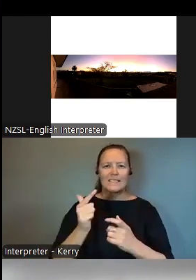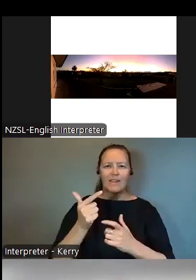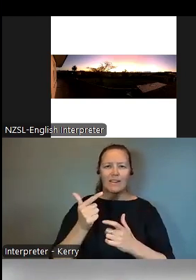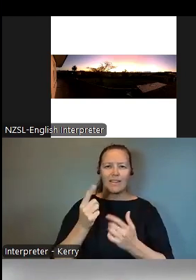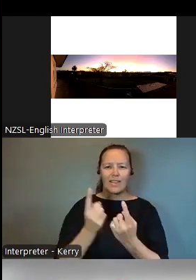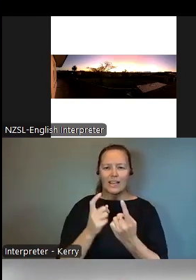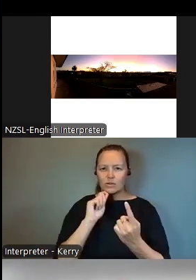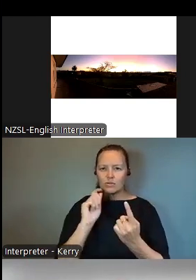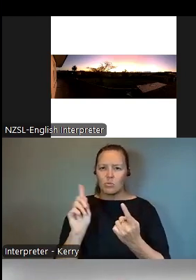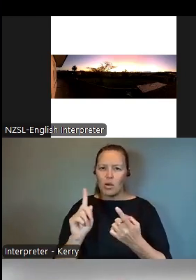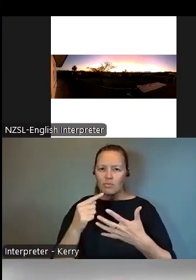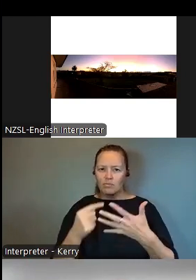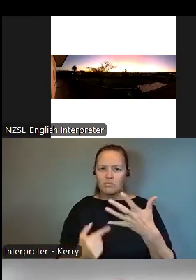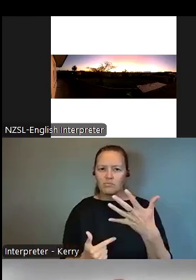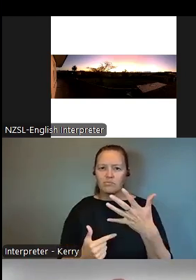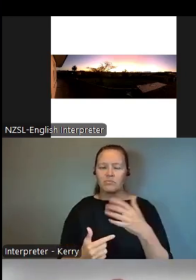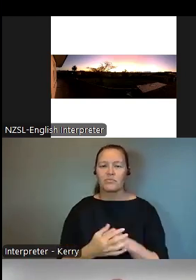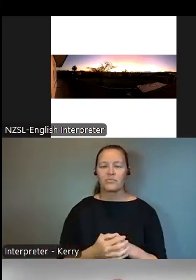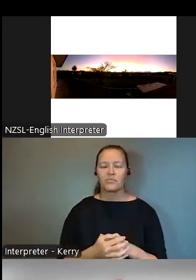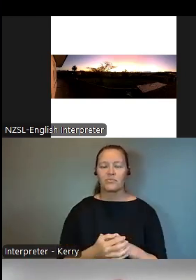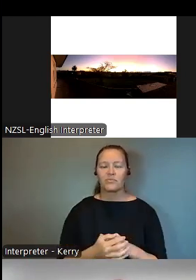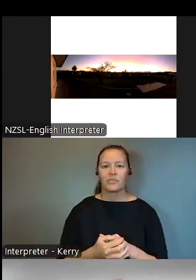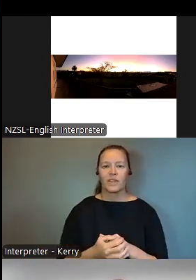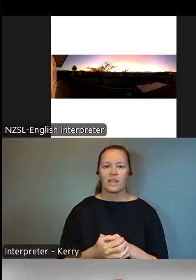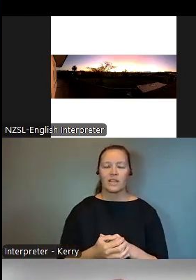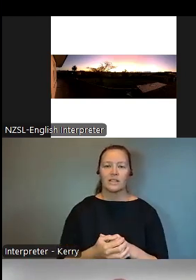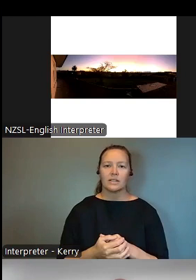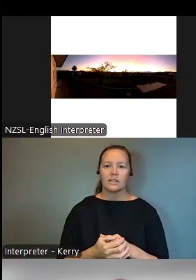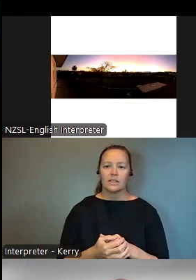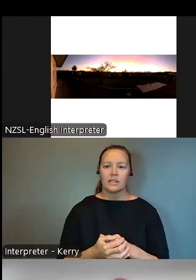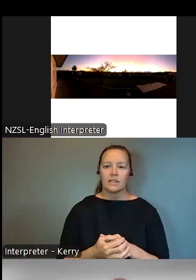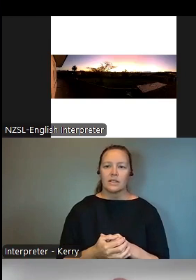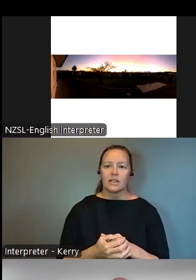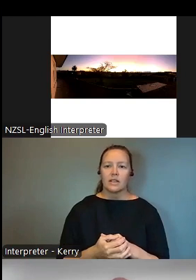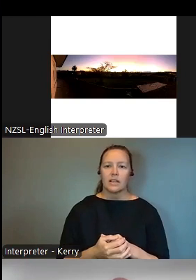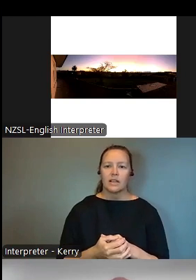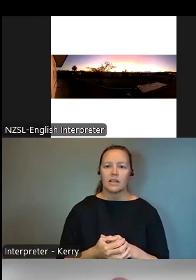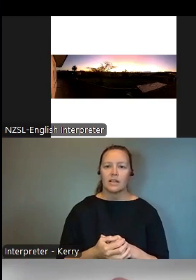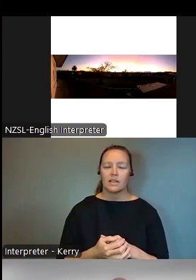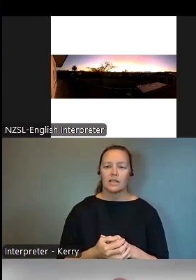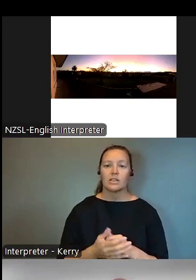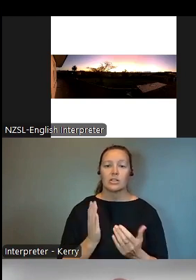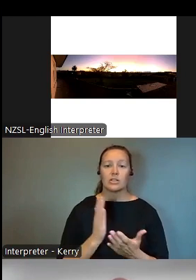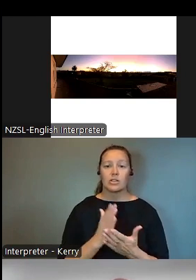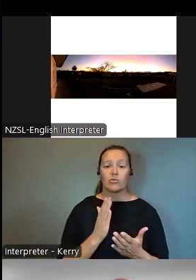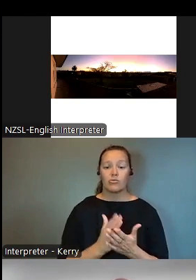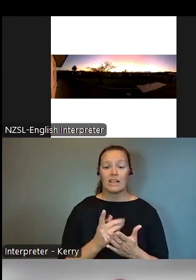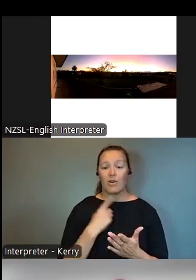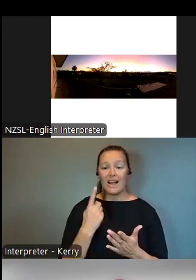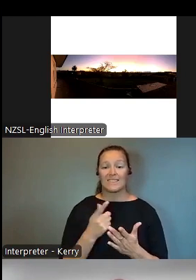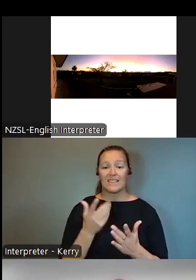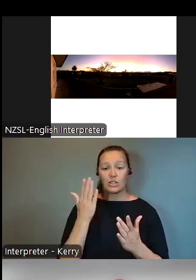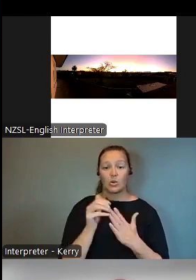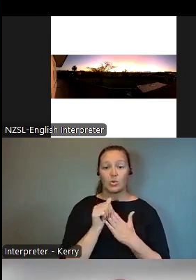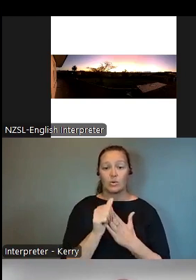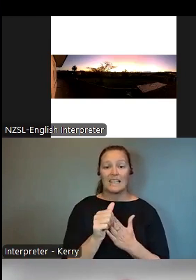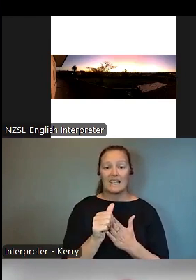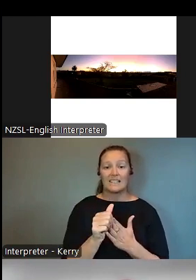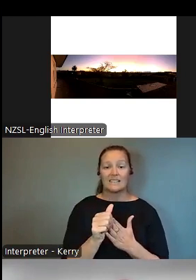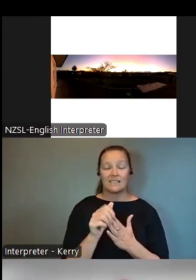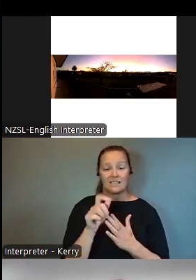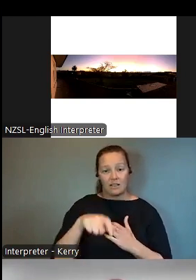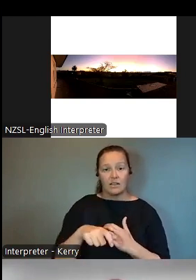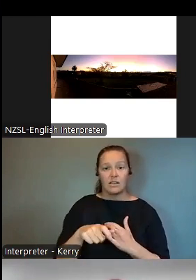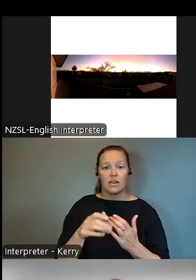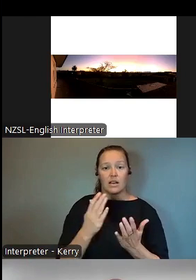you're thinking about that, I will just say that actually the odds are against us, all as school leaders or people leading change.